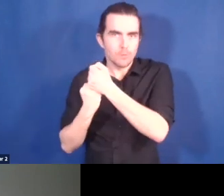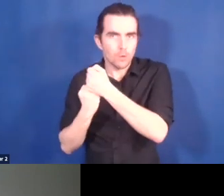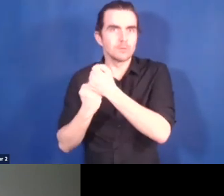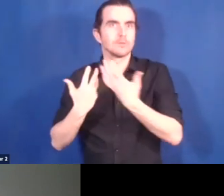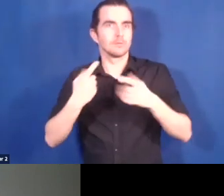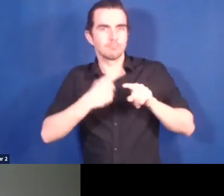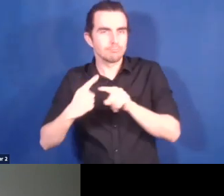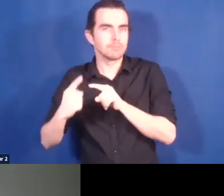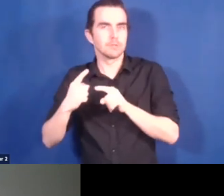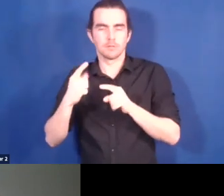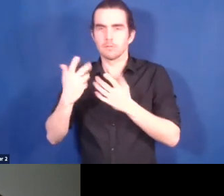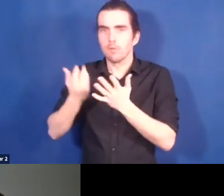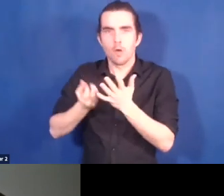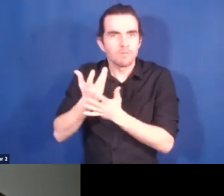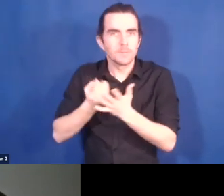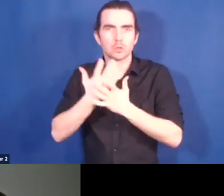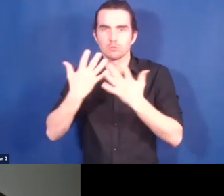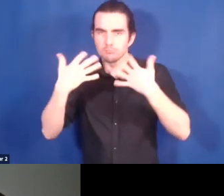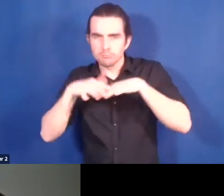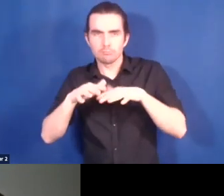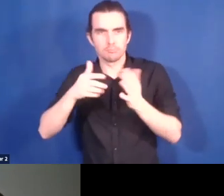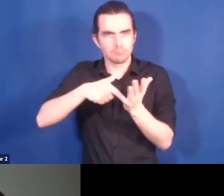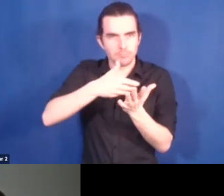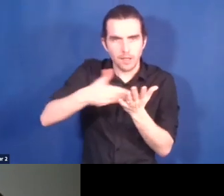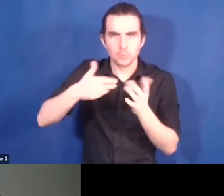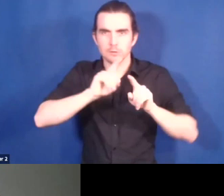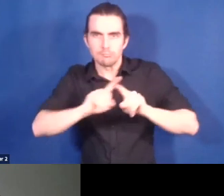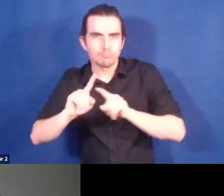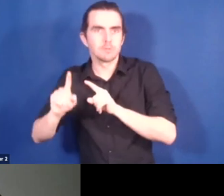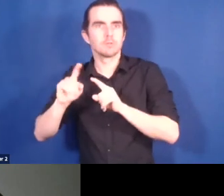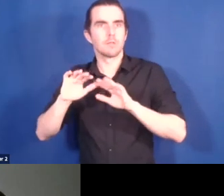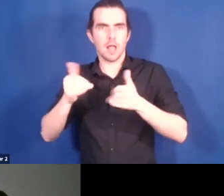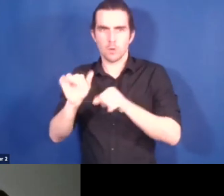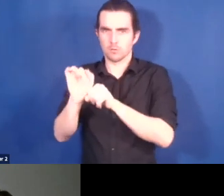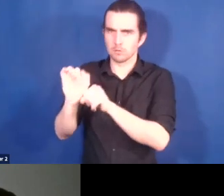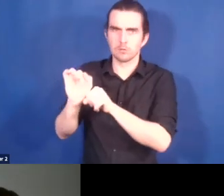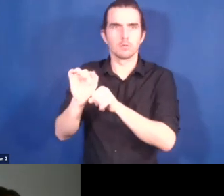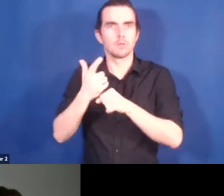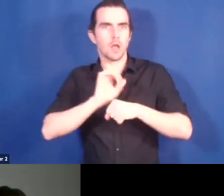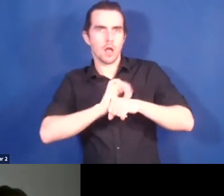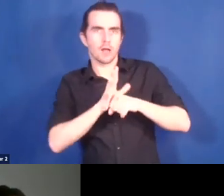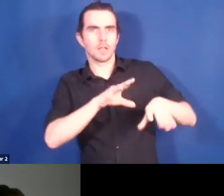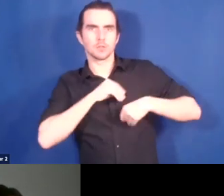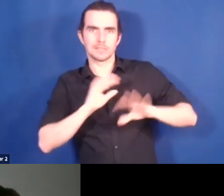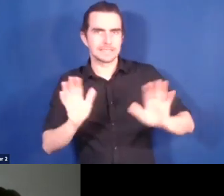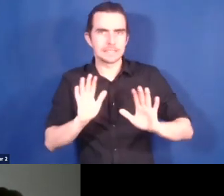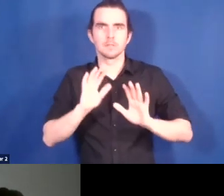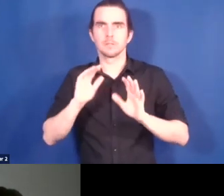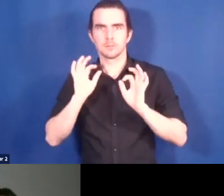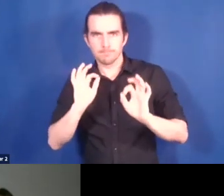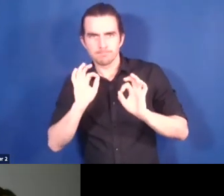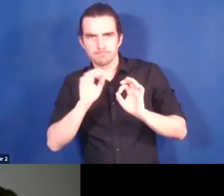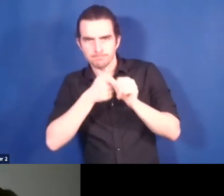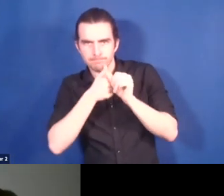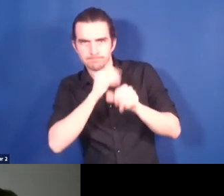uniquely urban in how they've needed to respond. So for example, placing moratoriums on rent